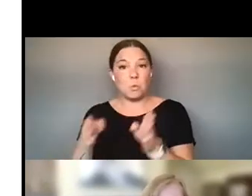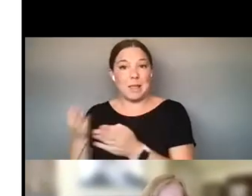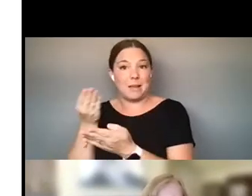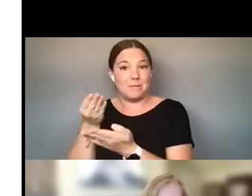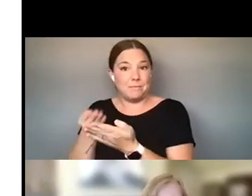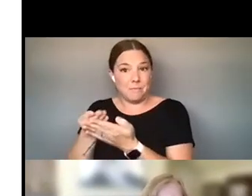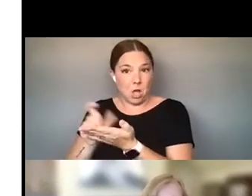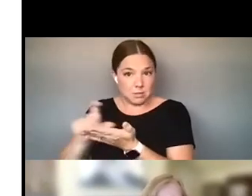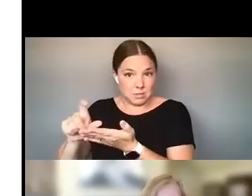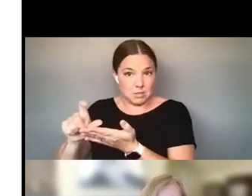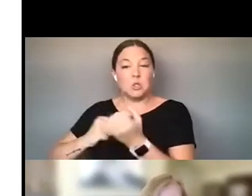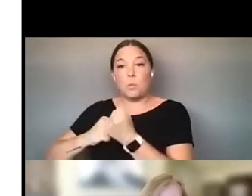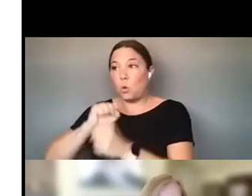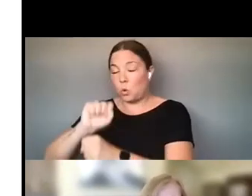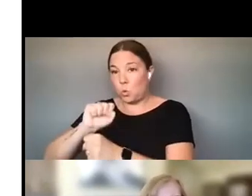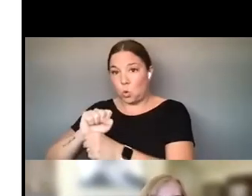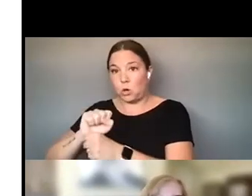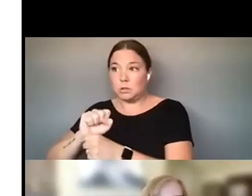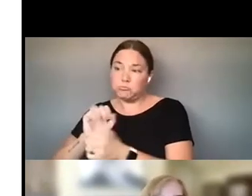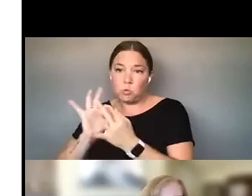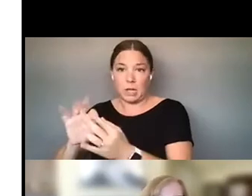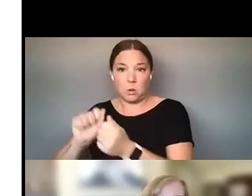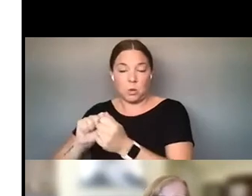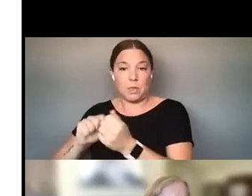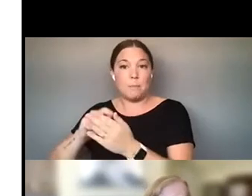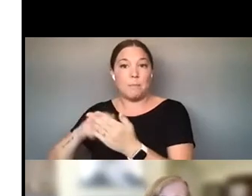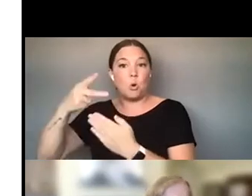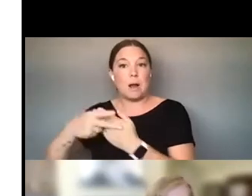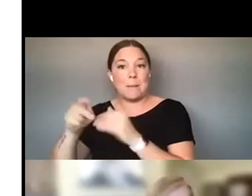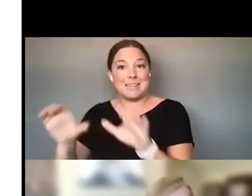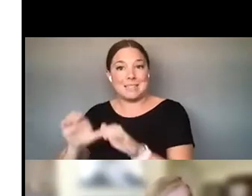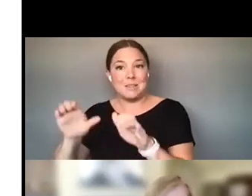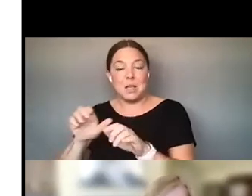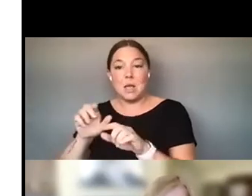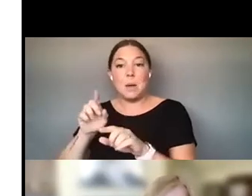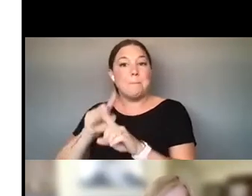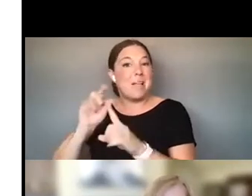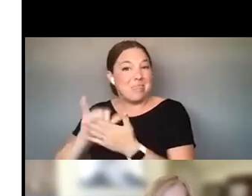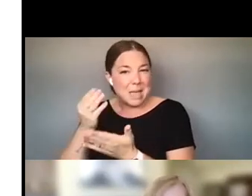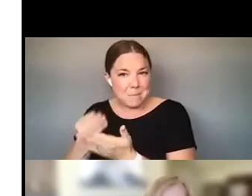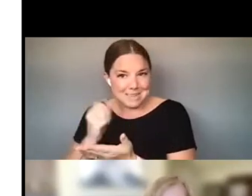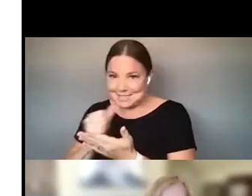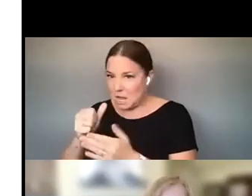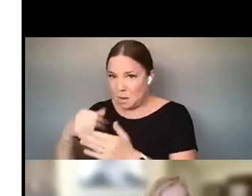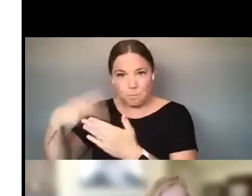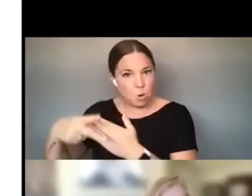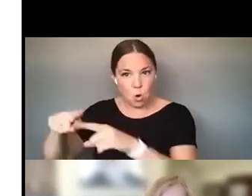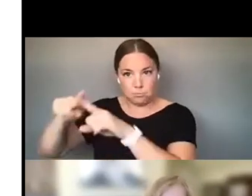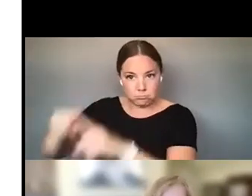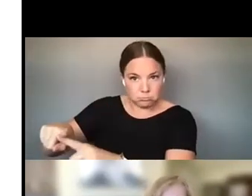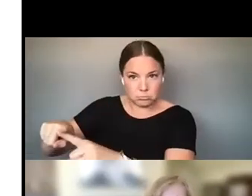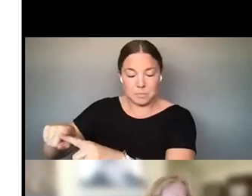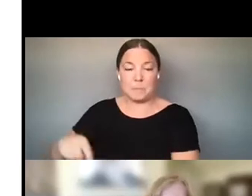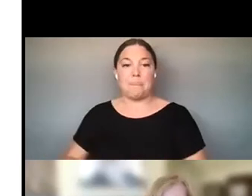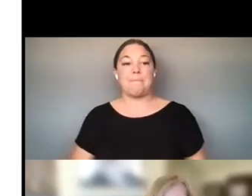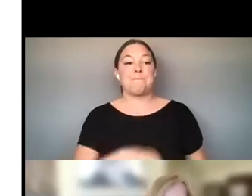work that goes into programmatic activity, these grants are not program based. In a project-based